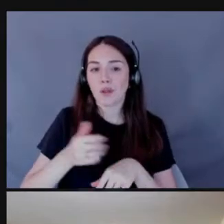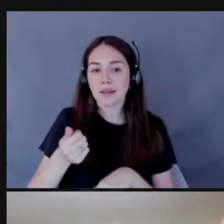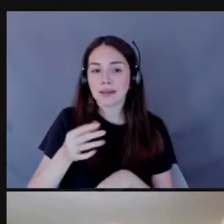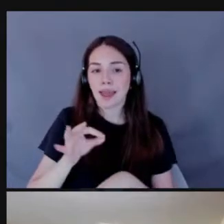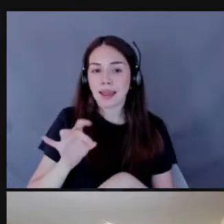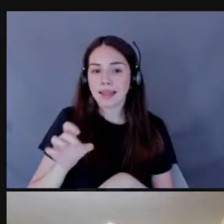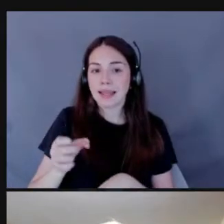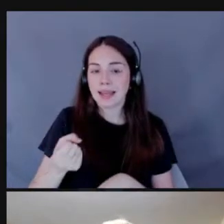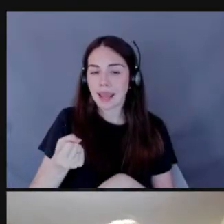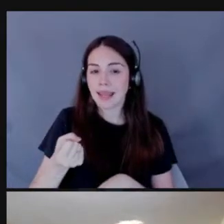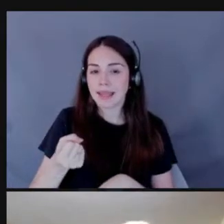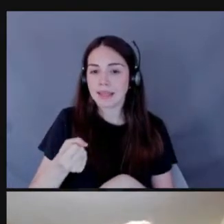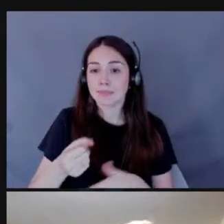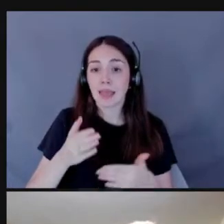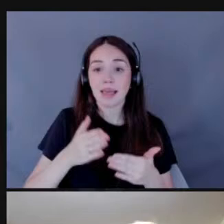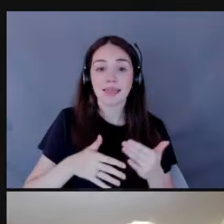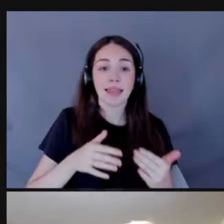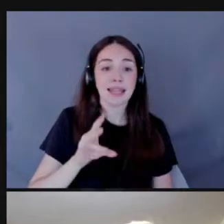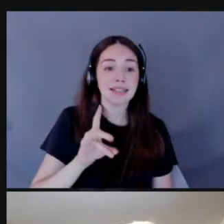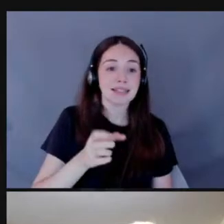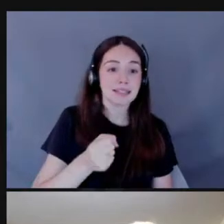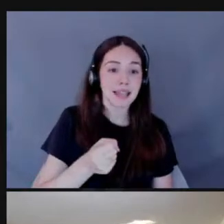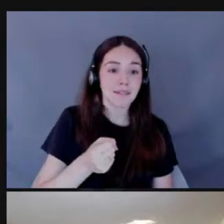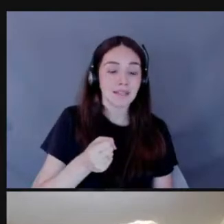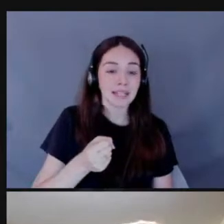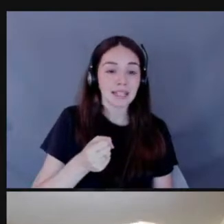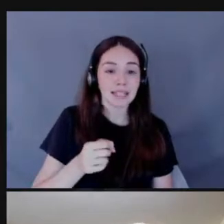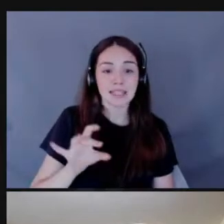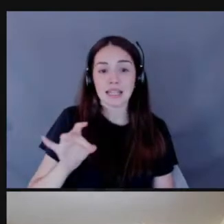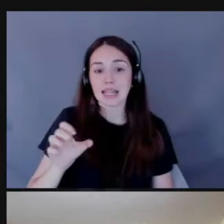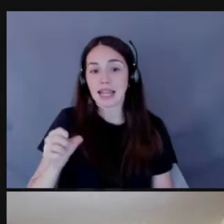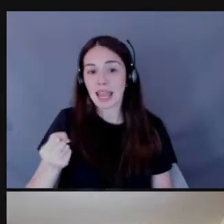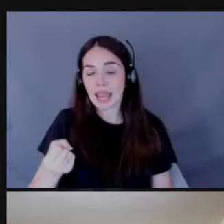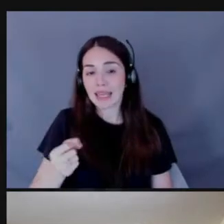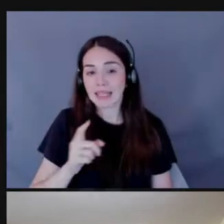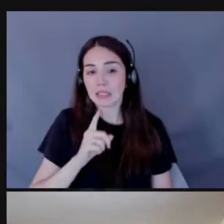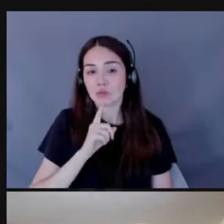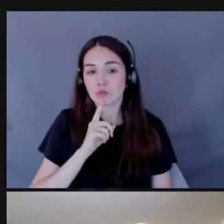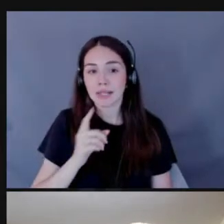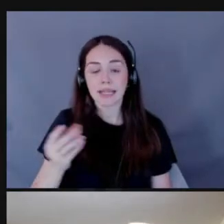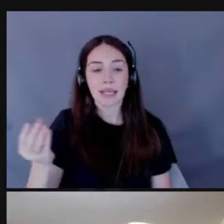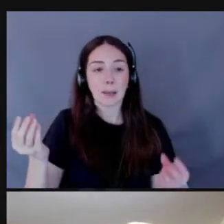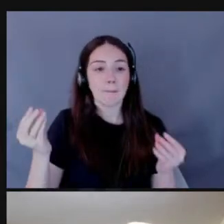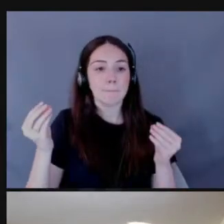In the late 70s and early 80s, there's a whole explosion of